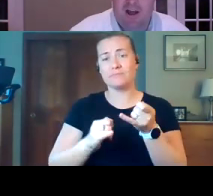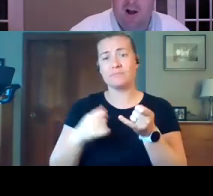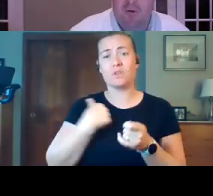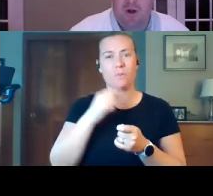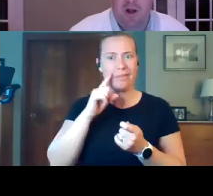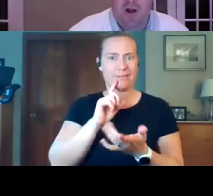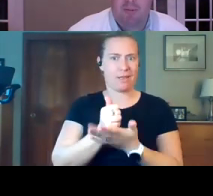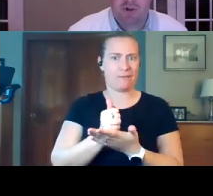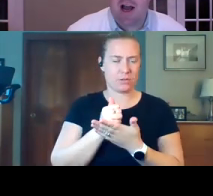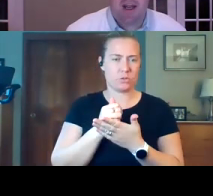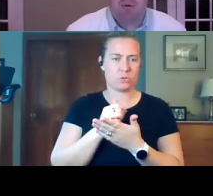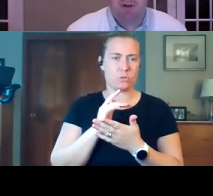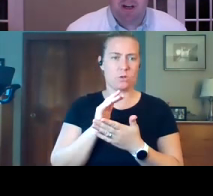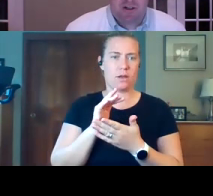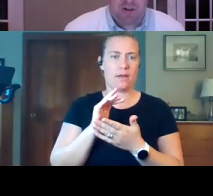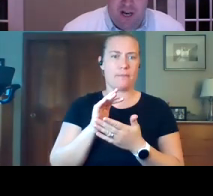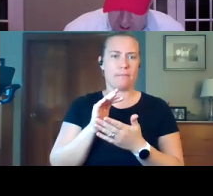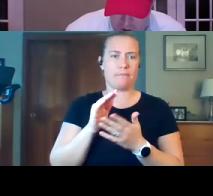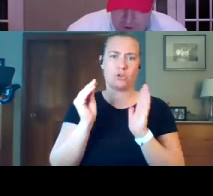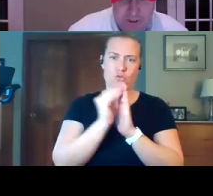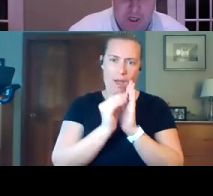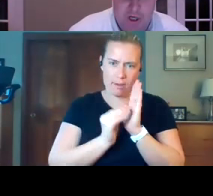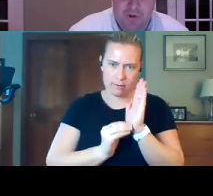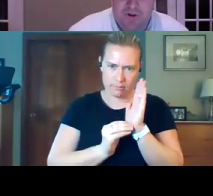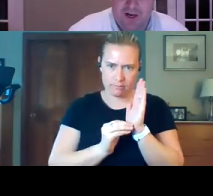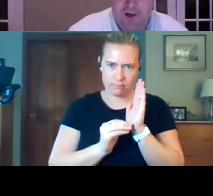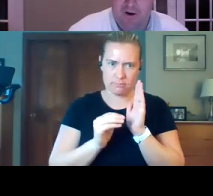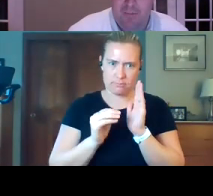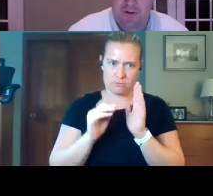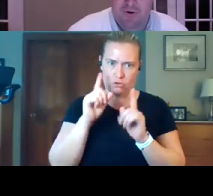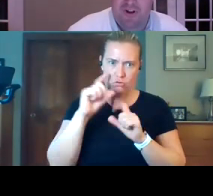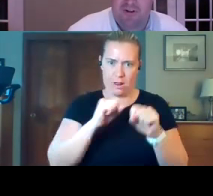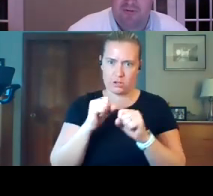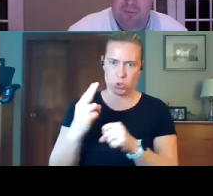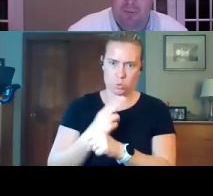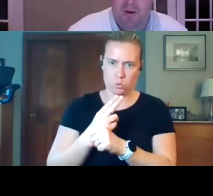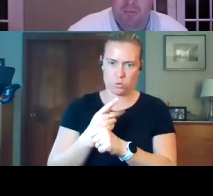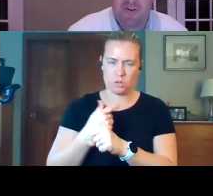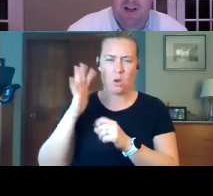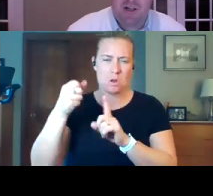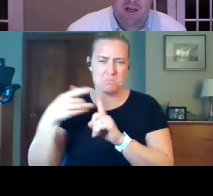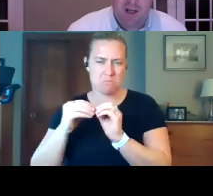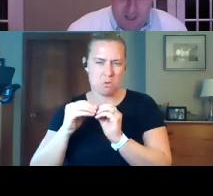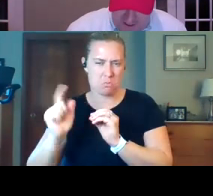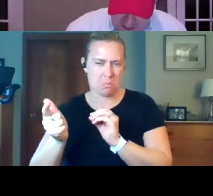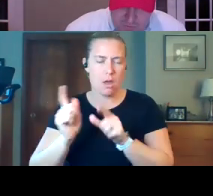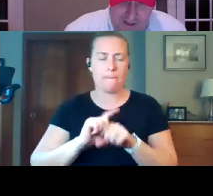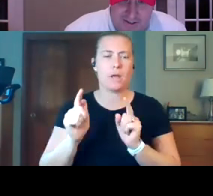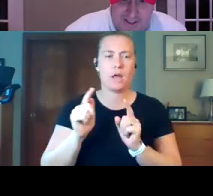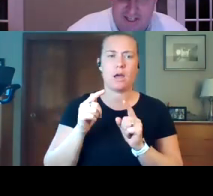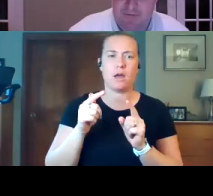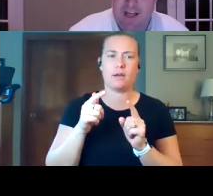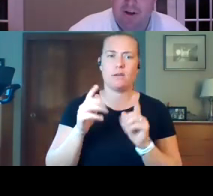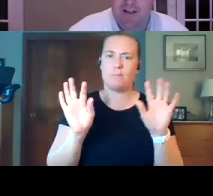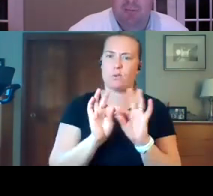to help track implementation strategy use, which I'll talk about a bit towards the end of this presentation, as well as